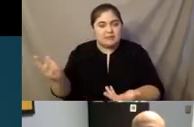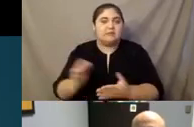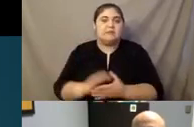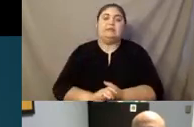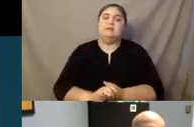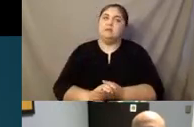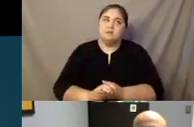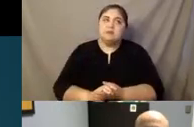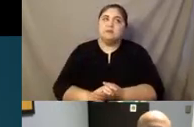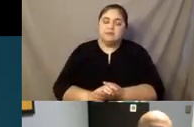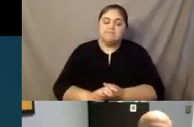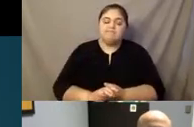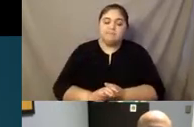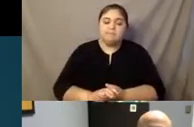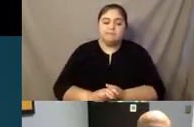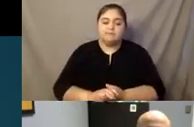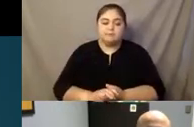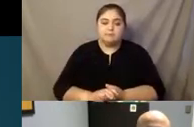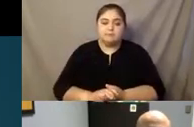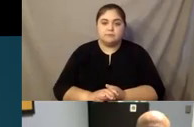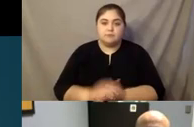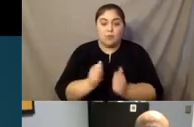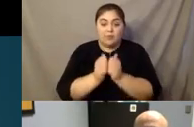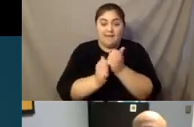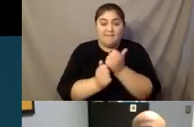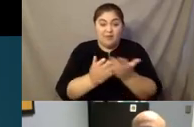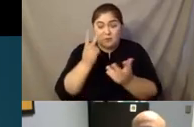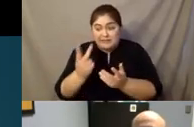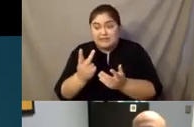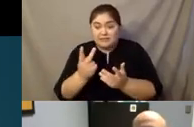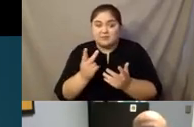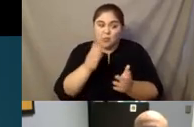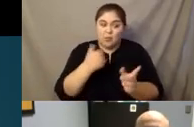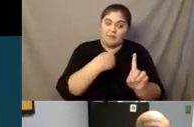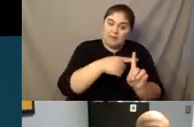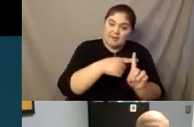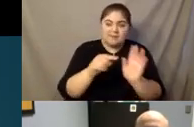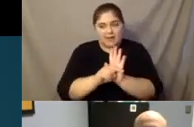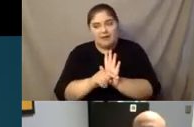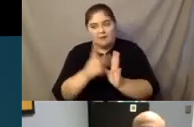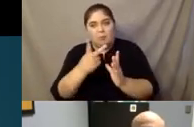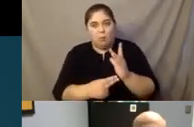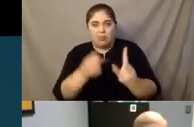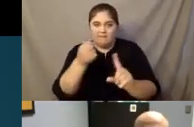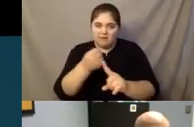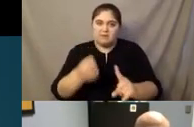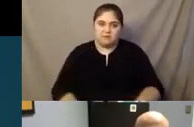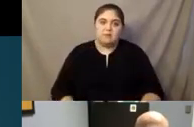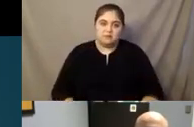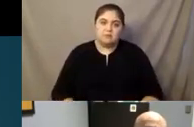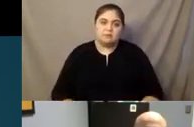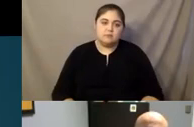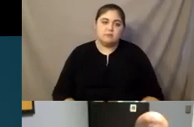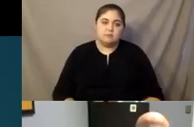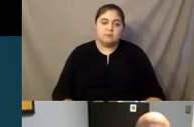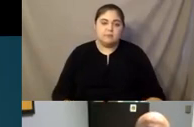that's with every thing that we see as a positive, there's generally another effect as well. Next slide, please.